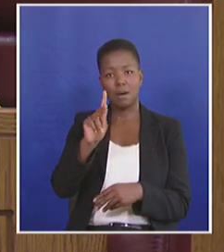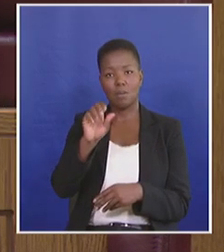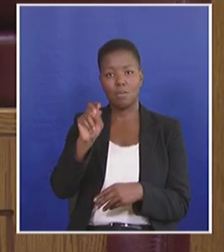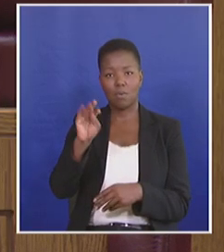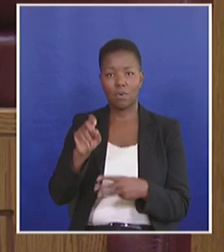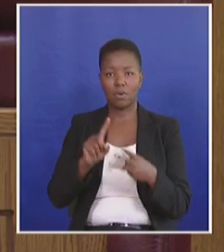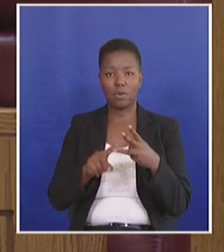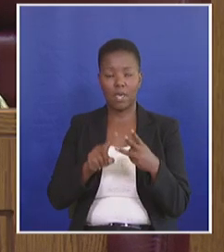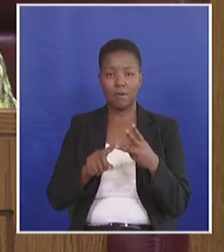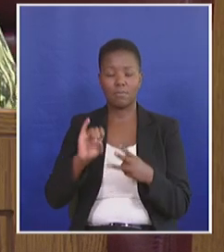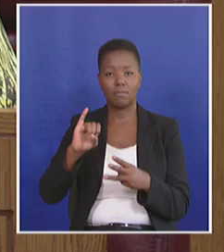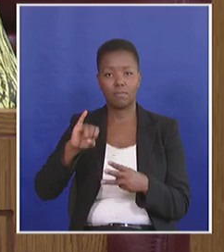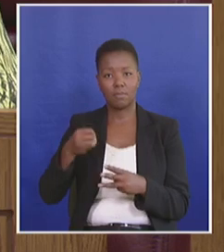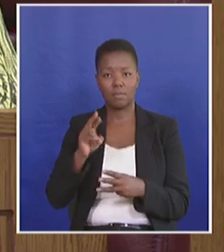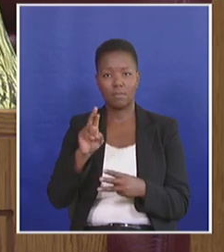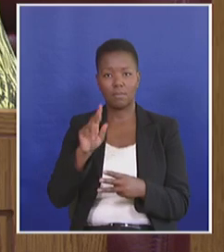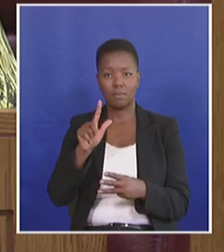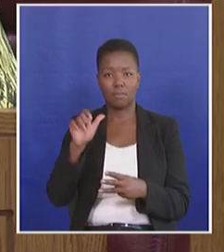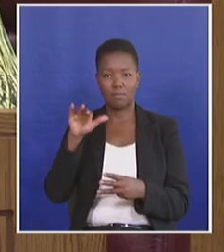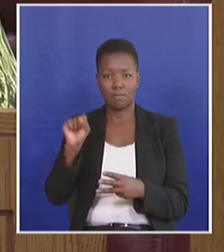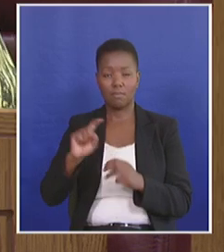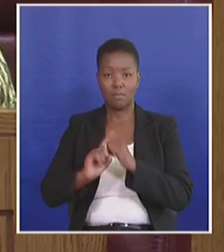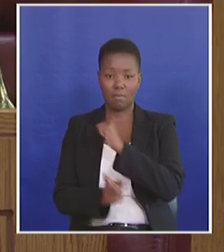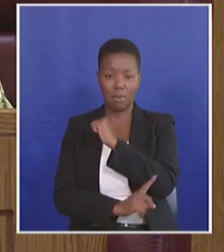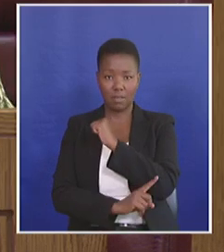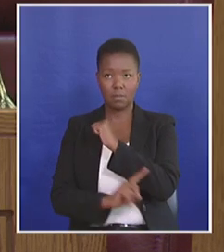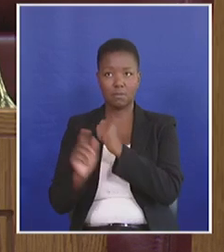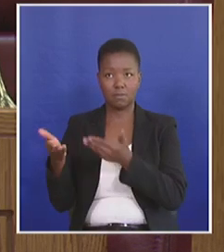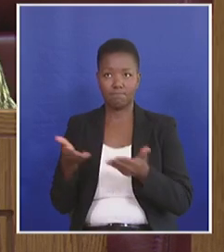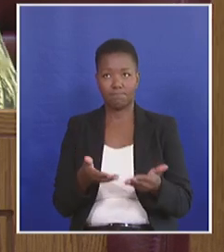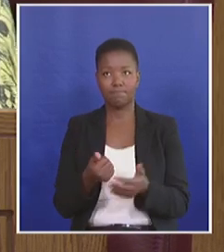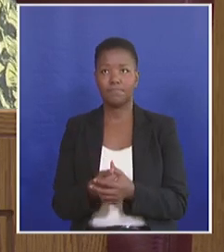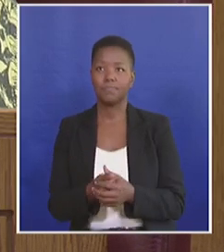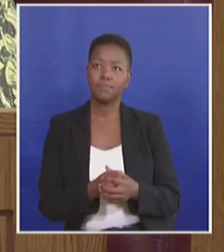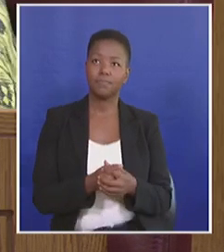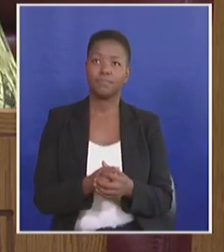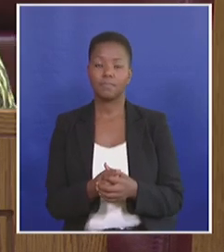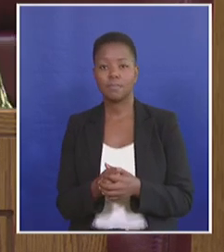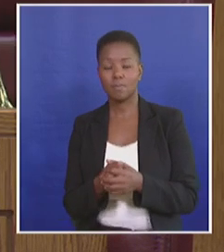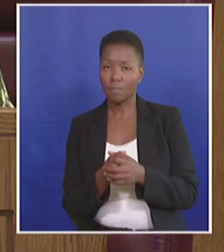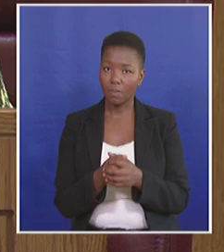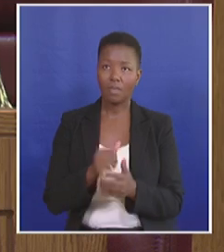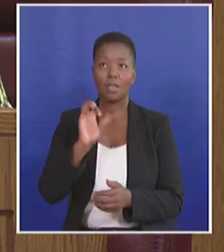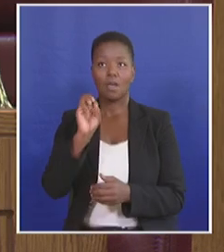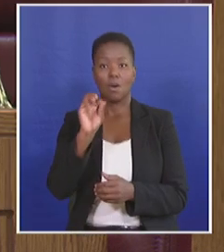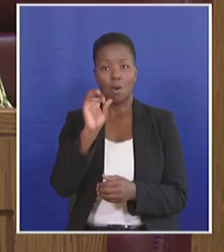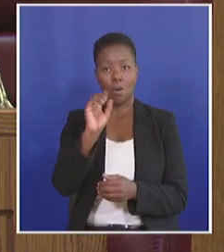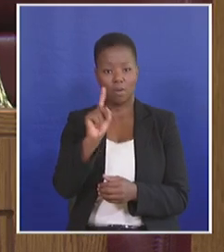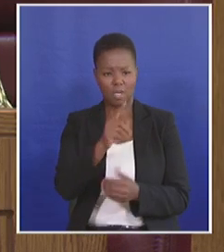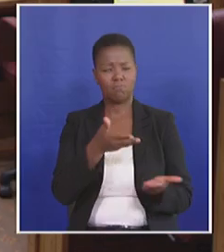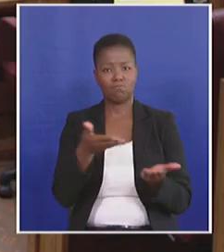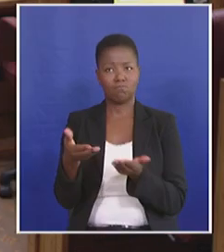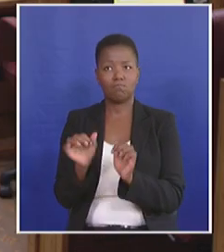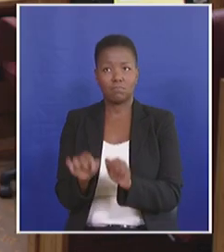one. It's not a follow-up. Okay. Let me recognize him first.